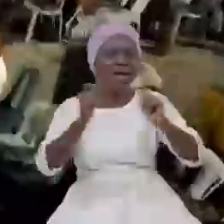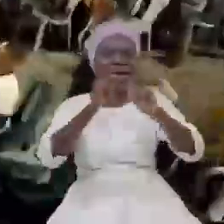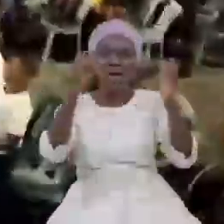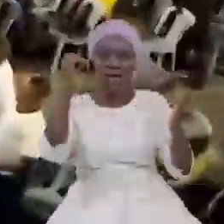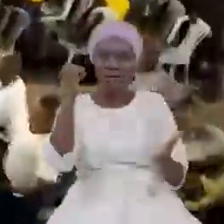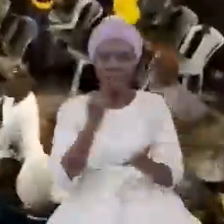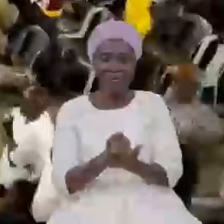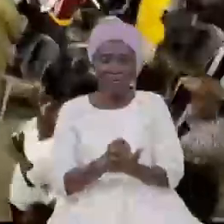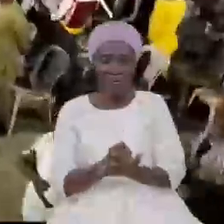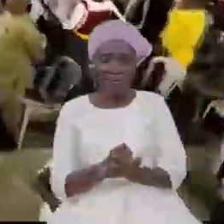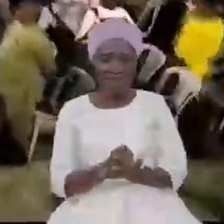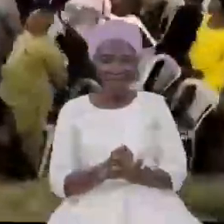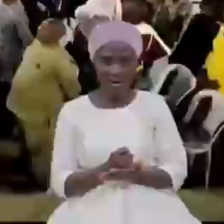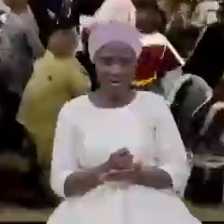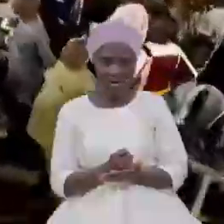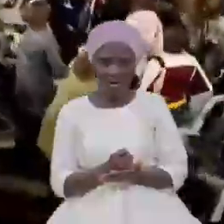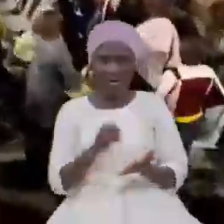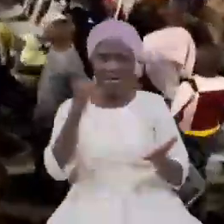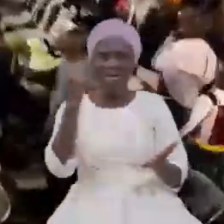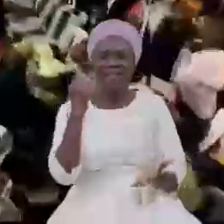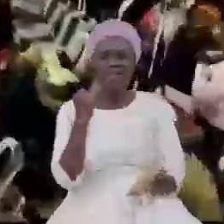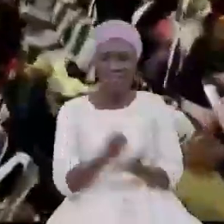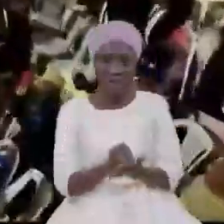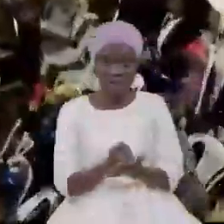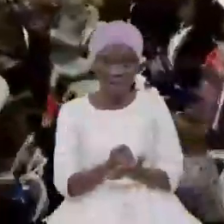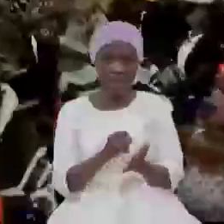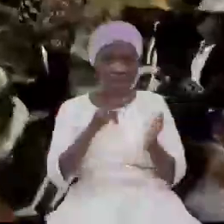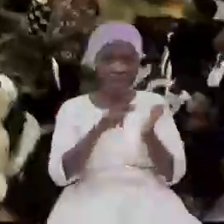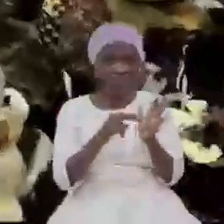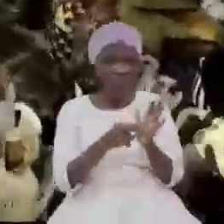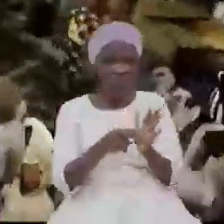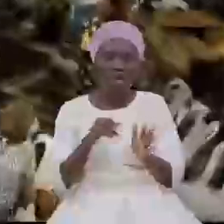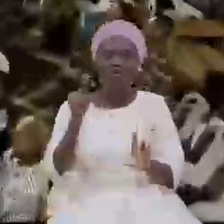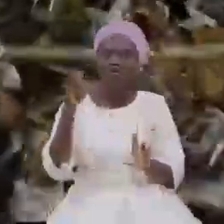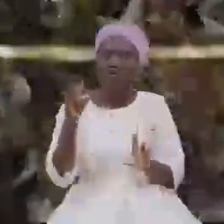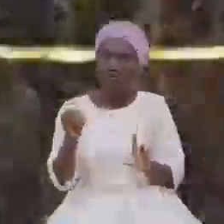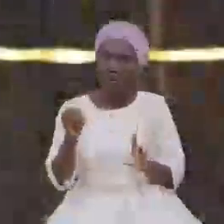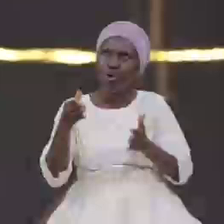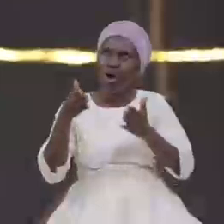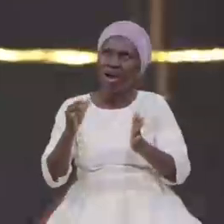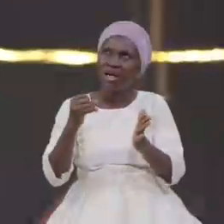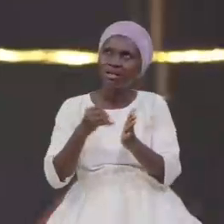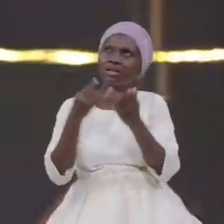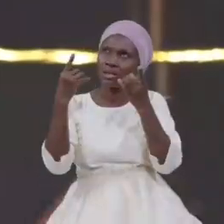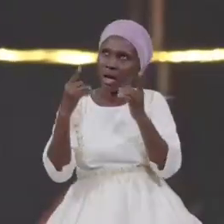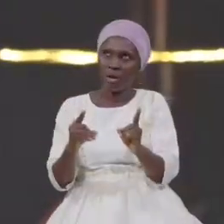Amen. Amen me, so let it be, and so it